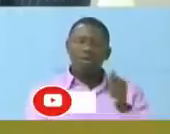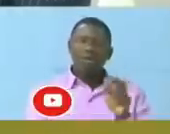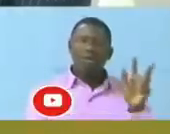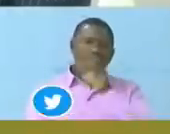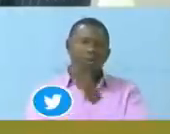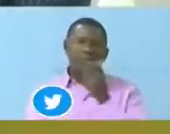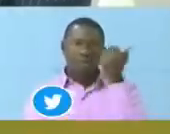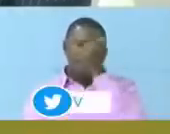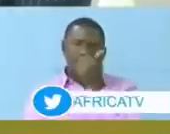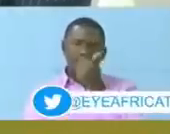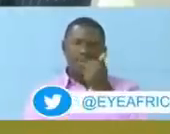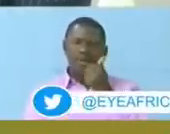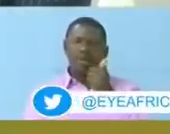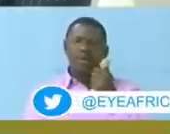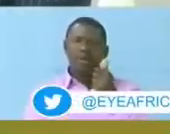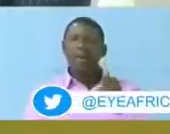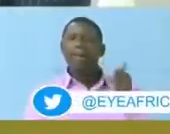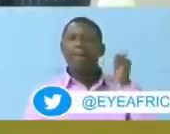Of course,